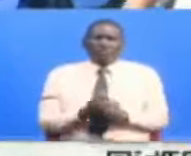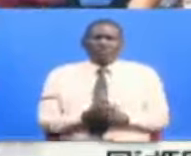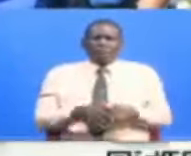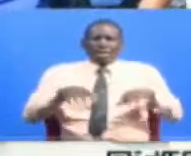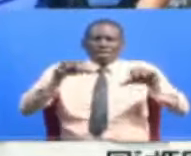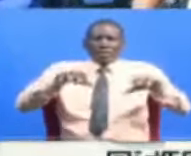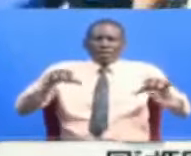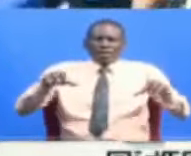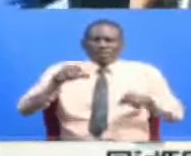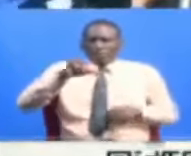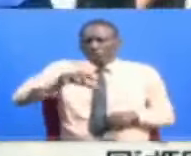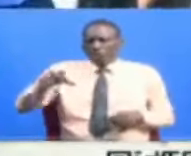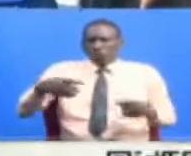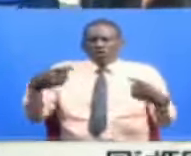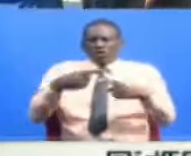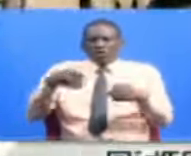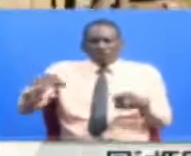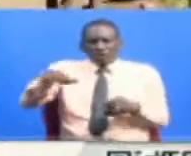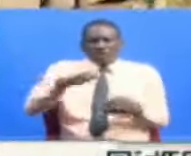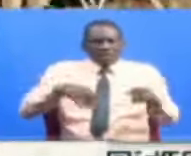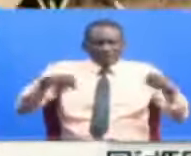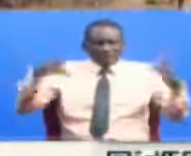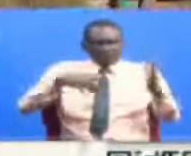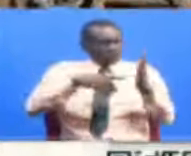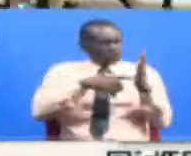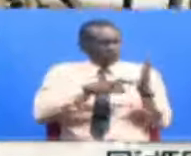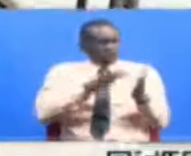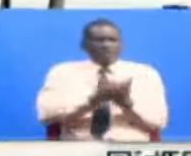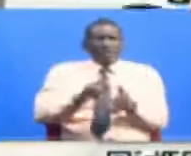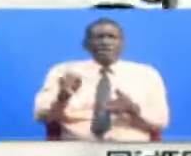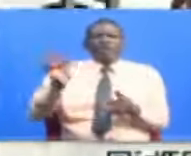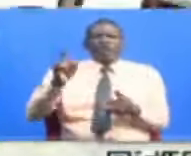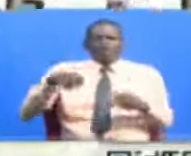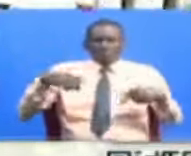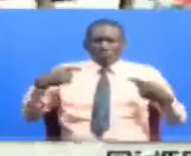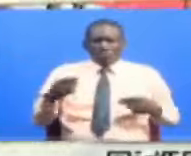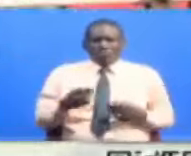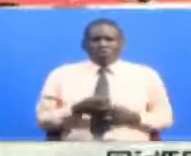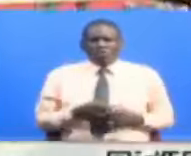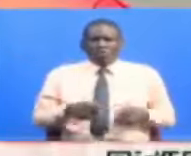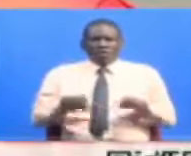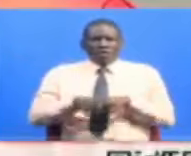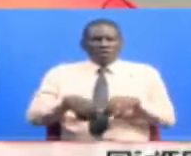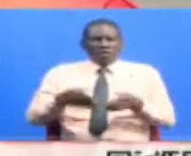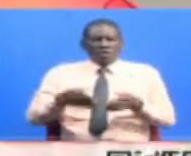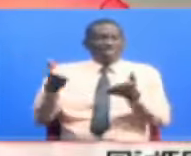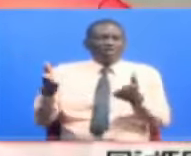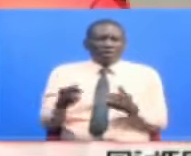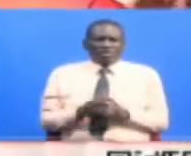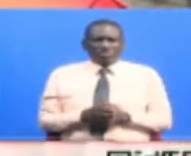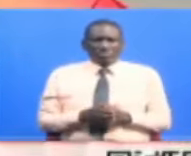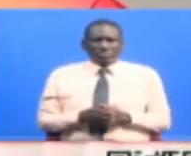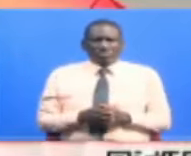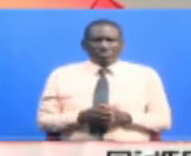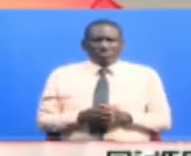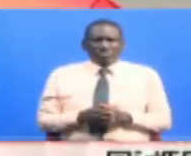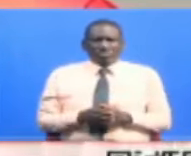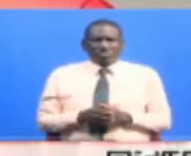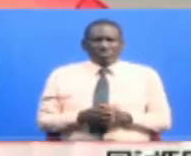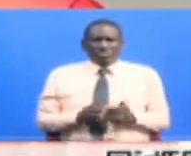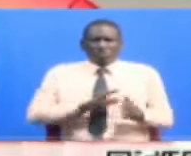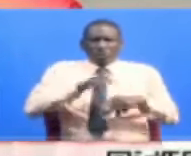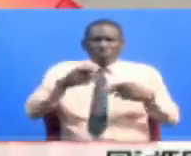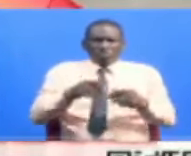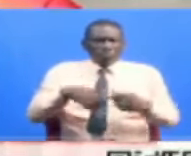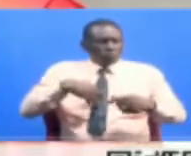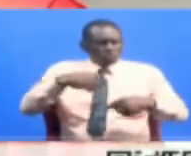Matatus plying various routes, a clear indication that Nairobi residents are still around. The town is full. Kila mtu anamove kawaida